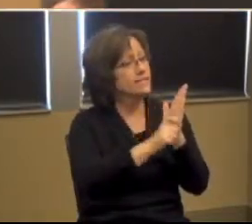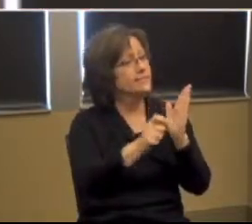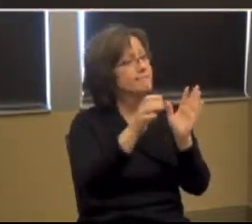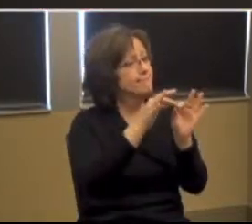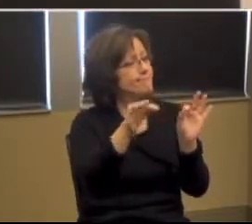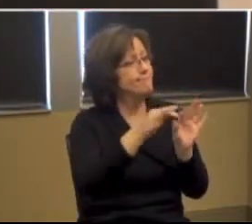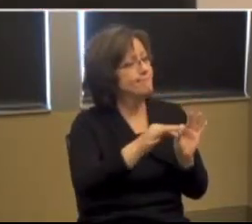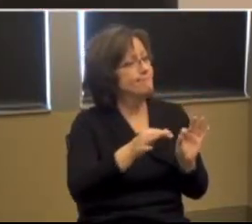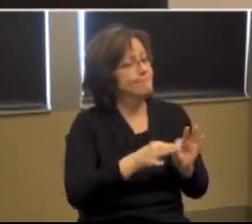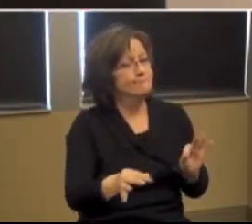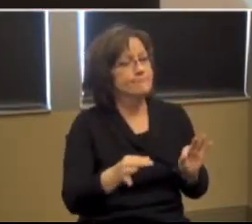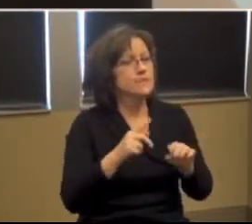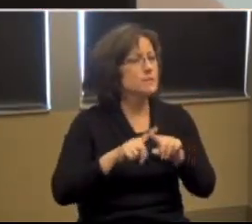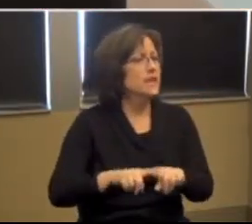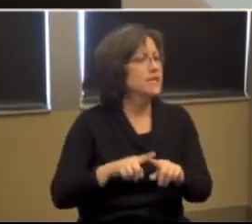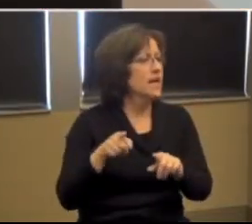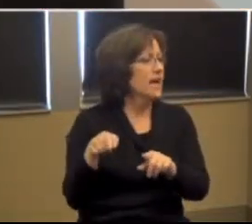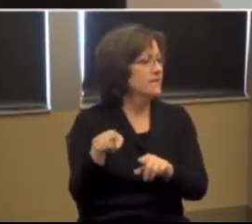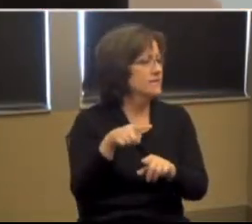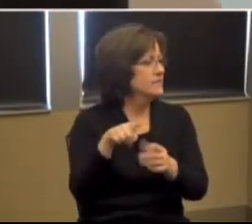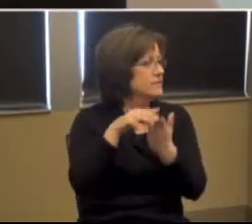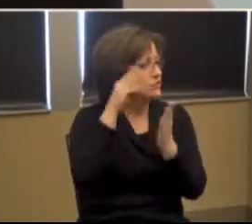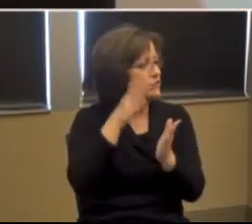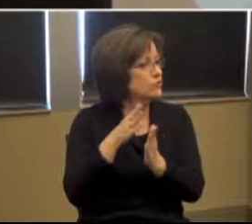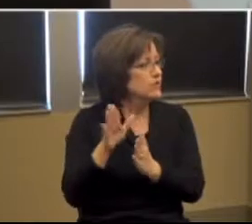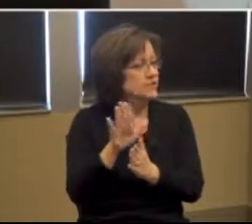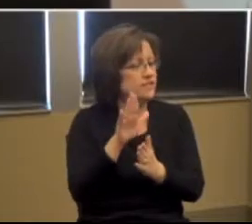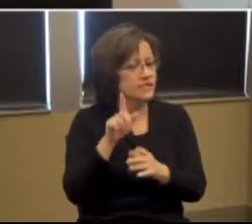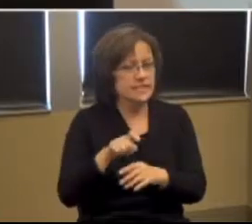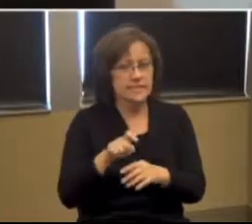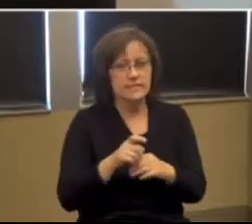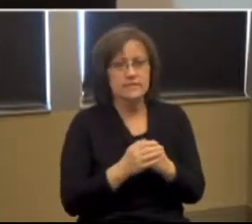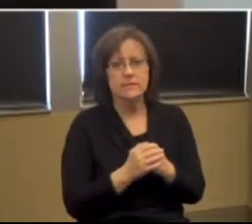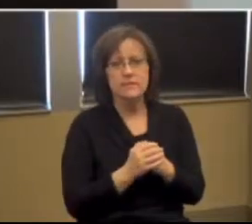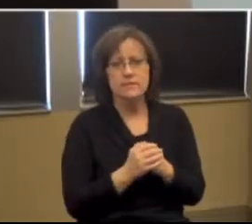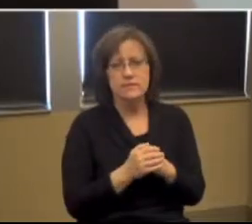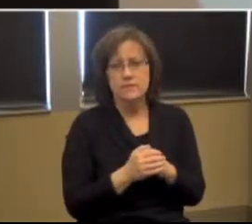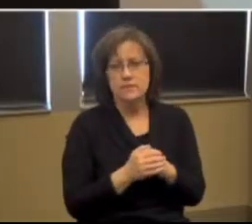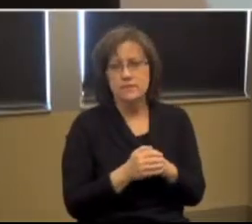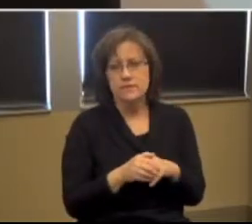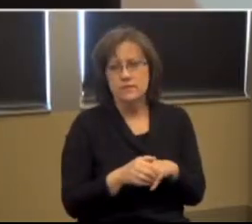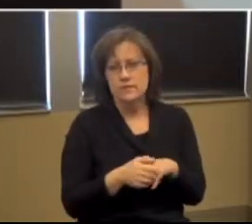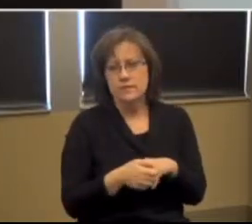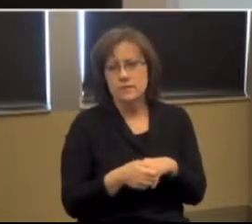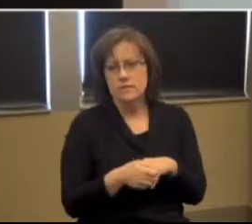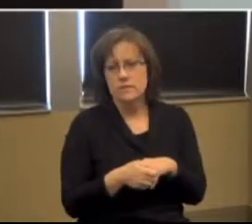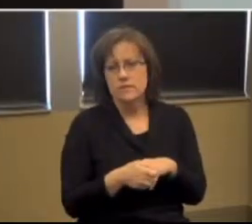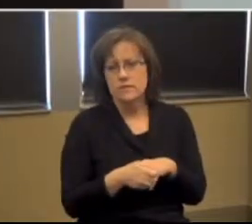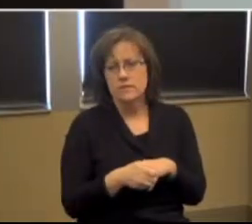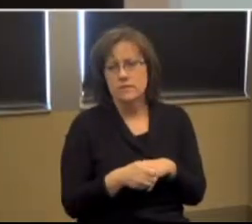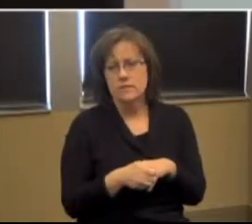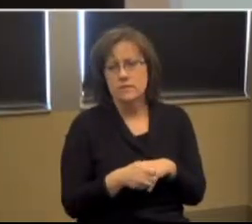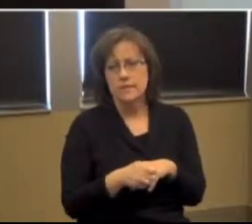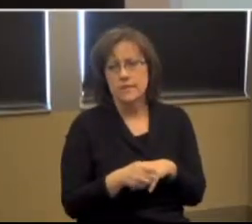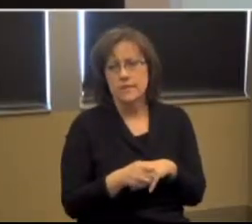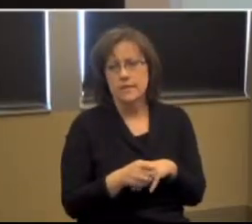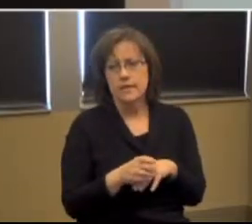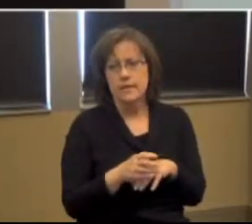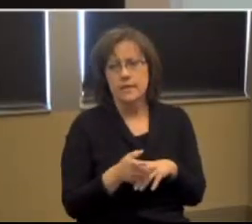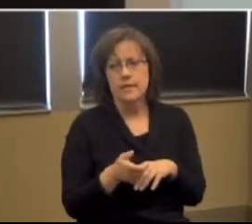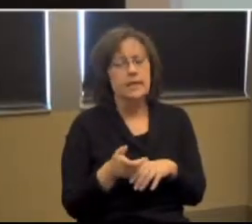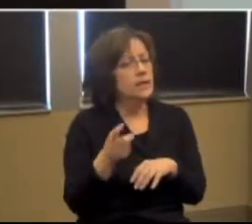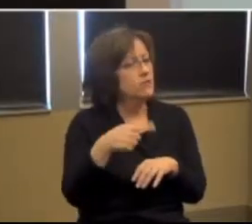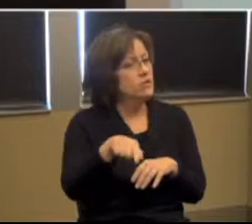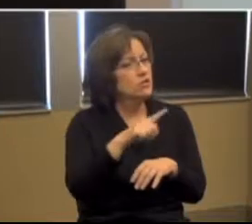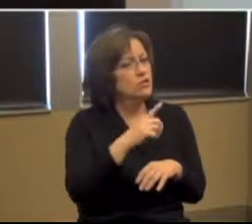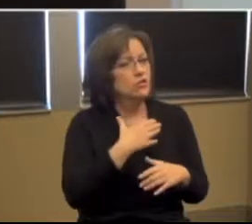of the students in your classroom. And for those of you who do have you wish that they would install the